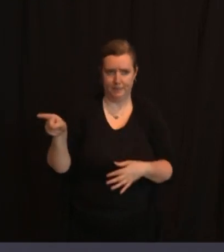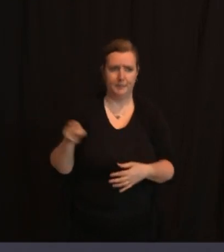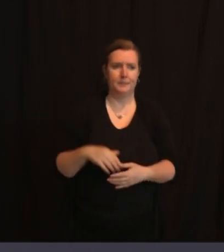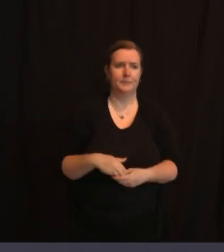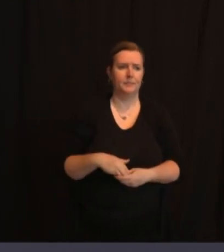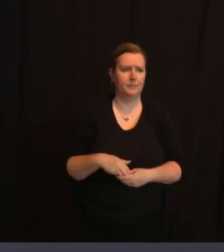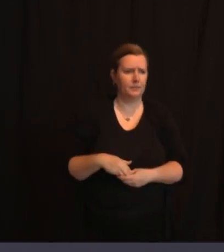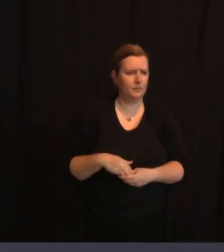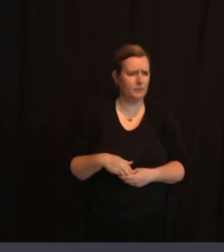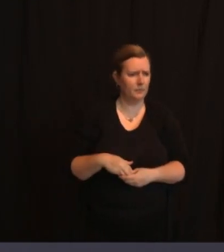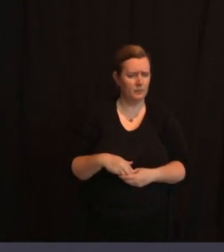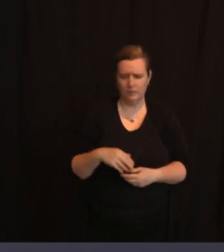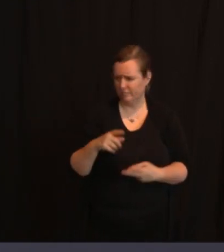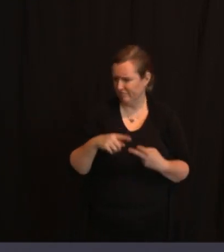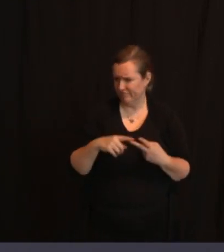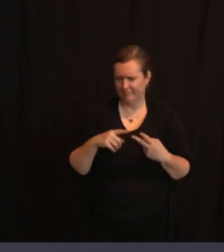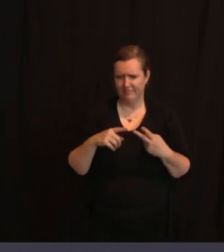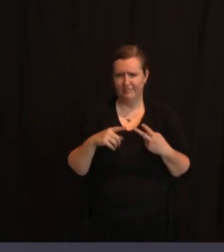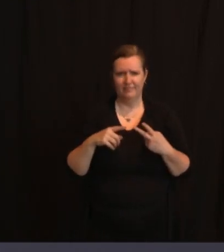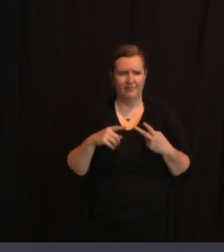unfortunately.